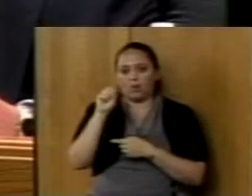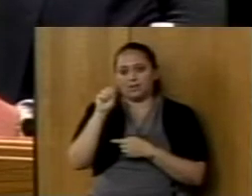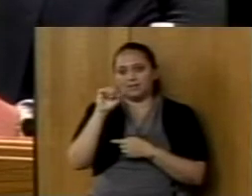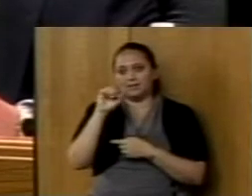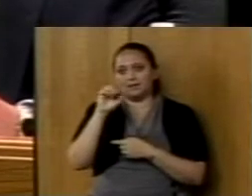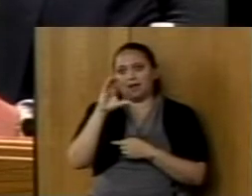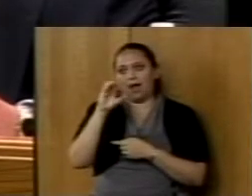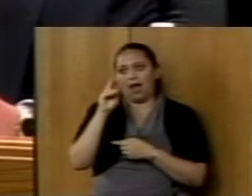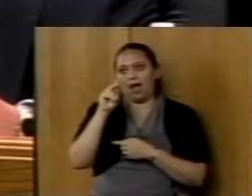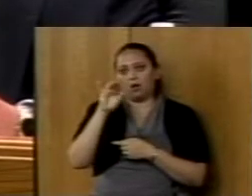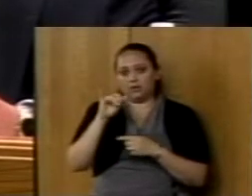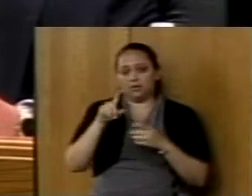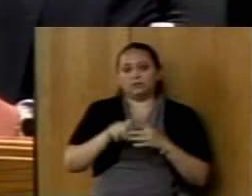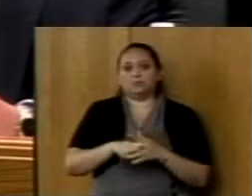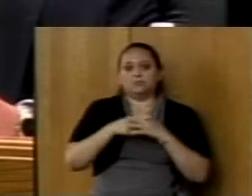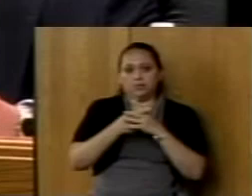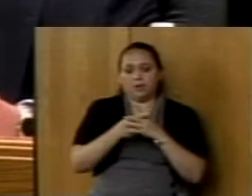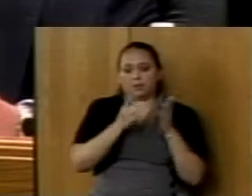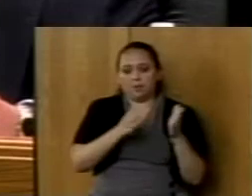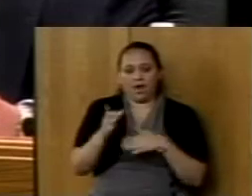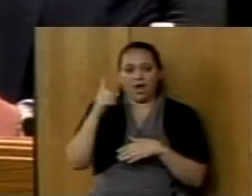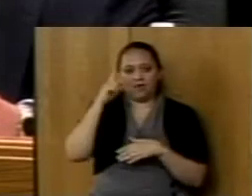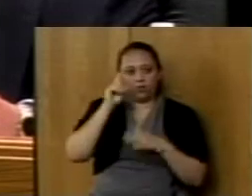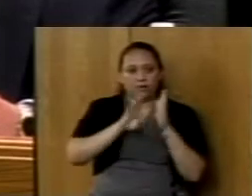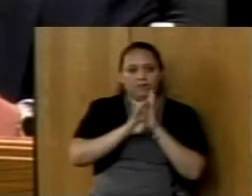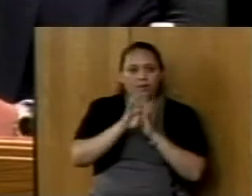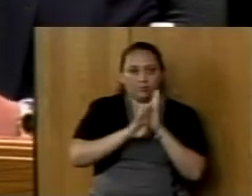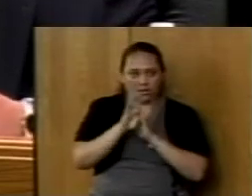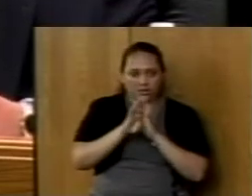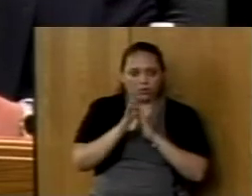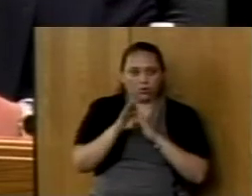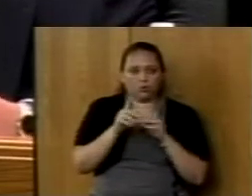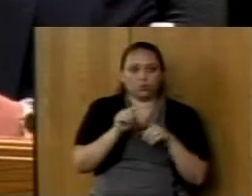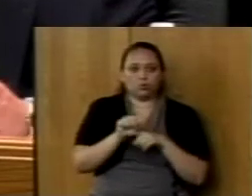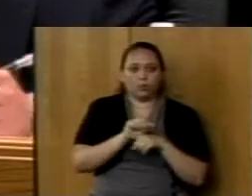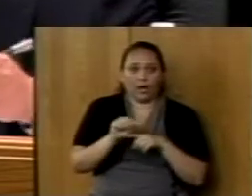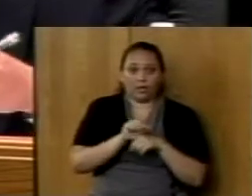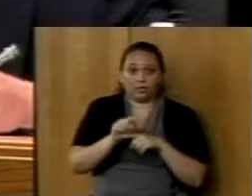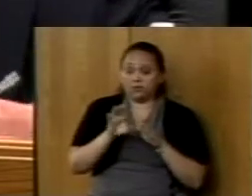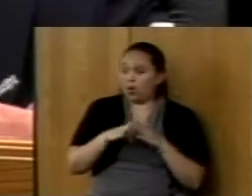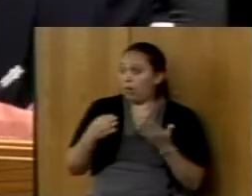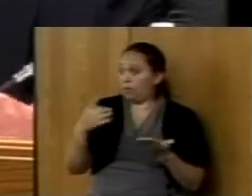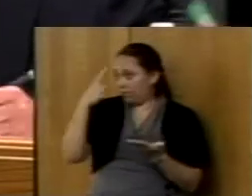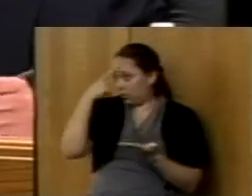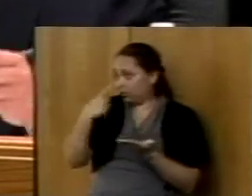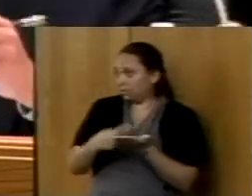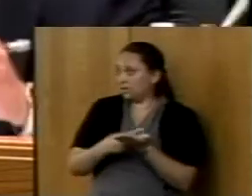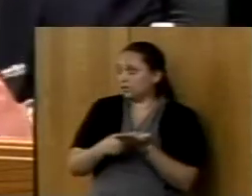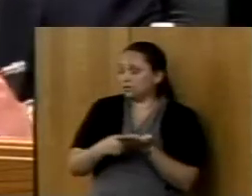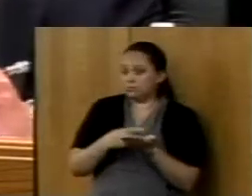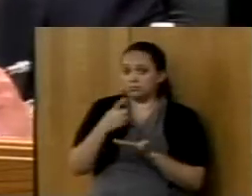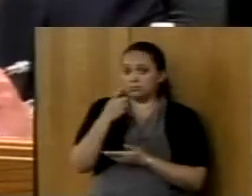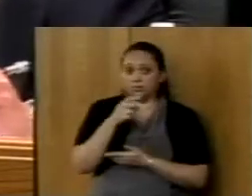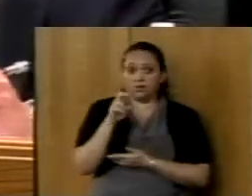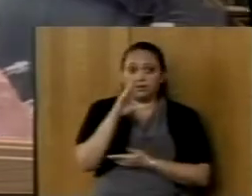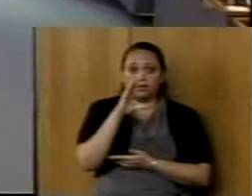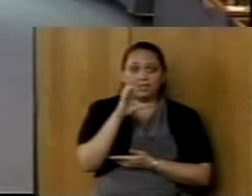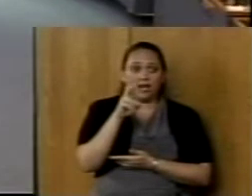begin implementation of a plan for development training. I'll open the floor for discussion. Dr. Saavedra.